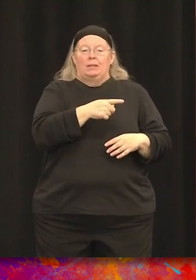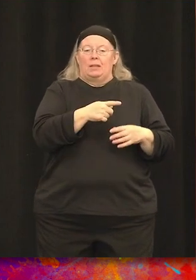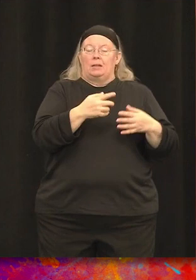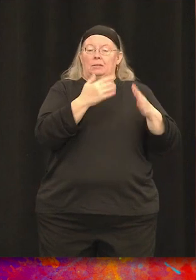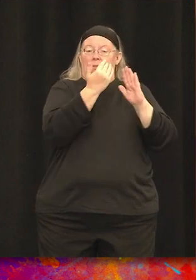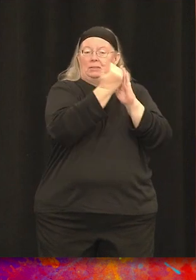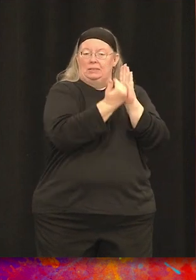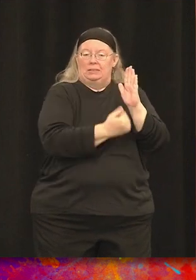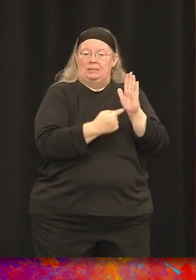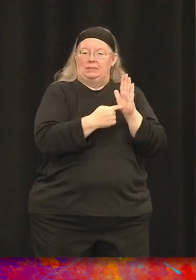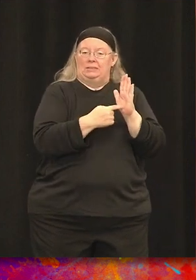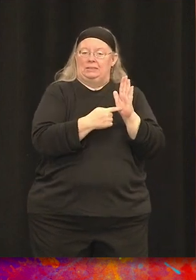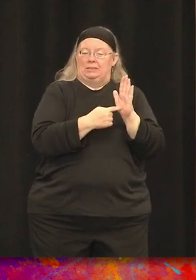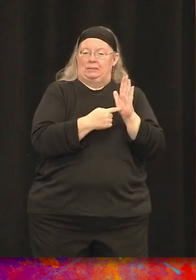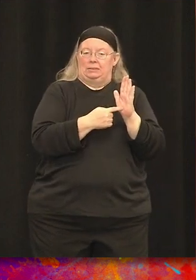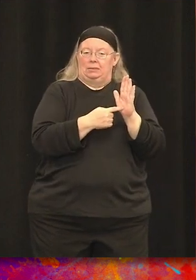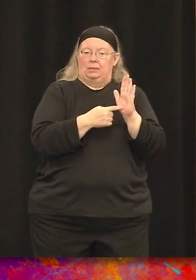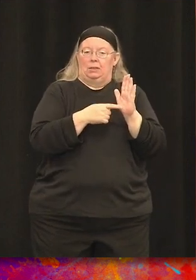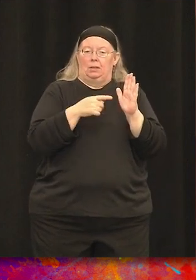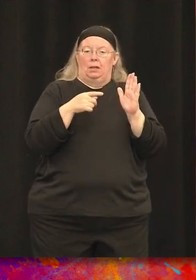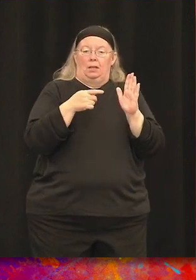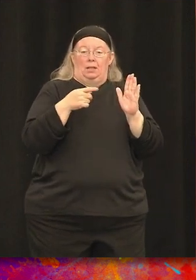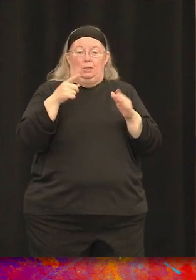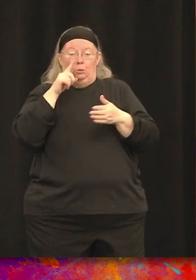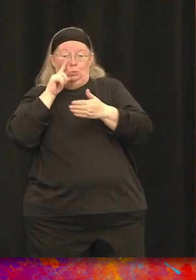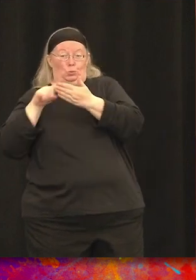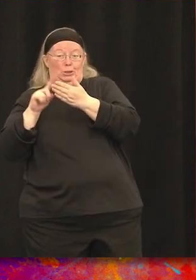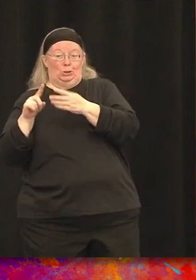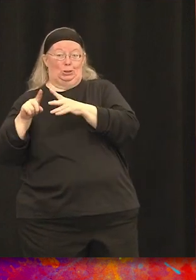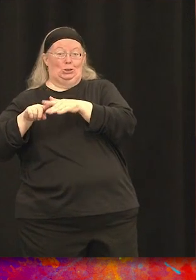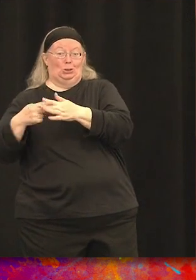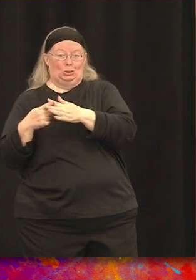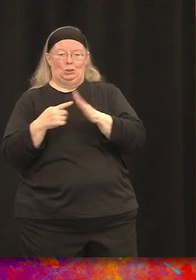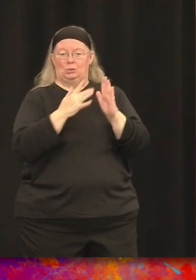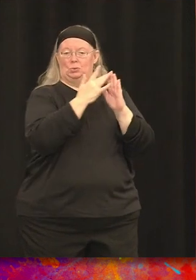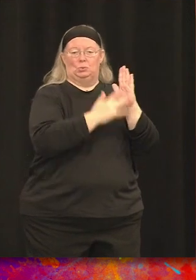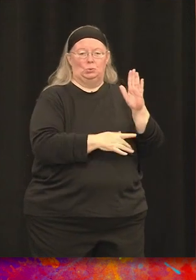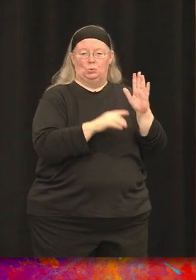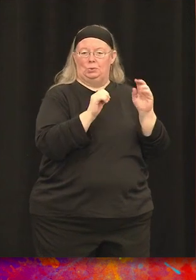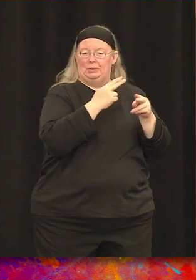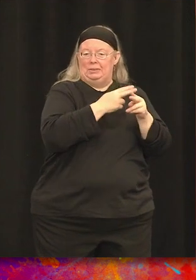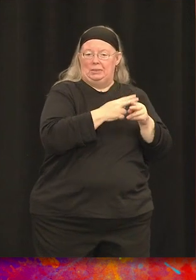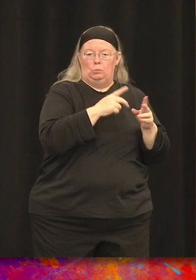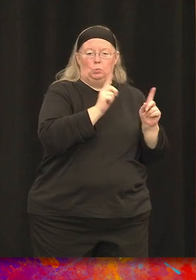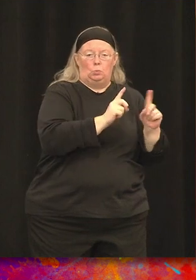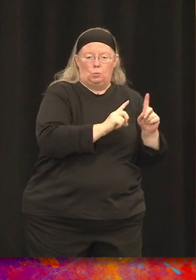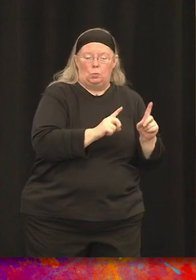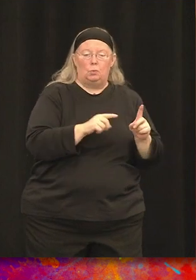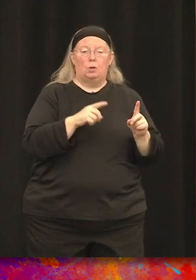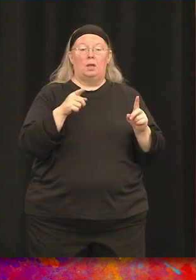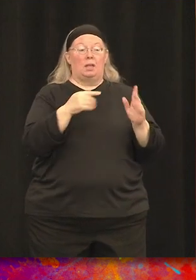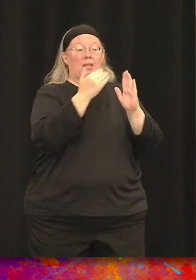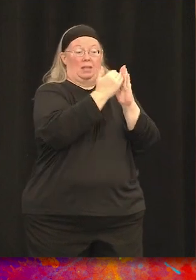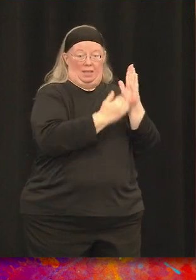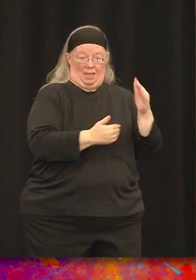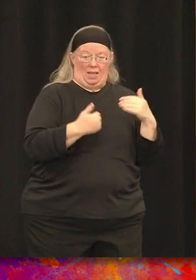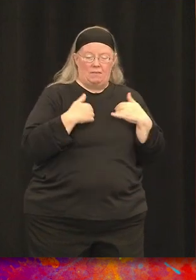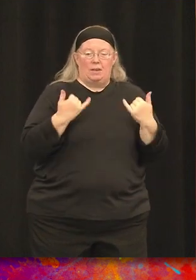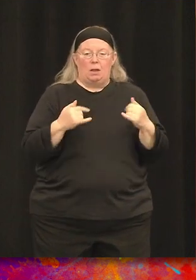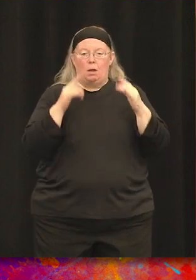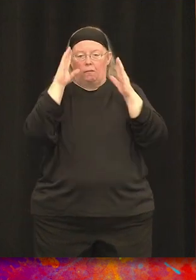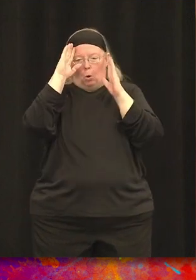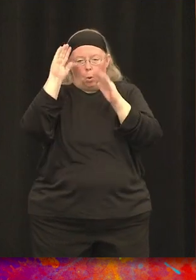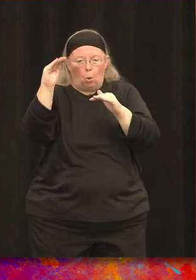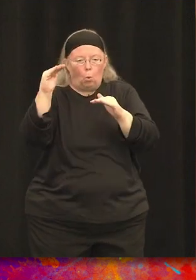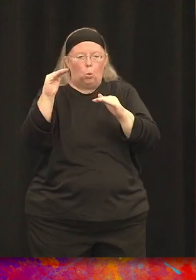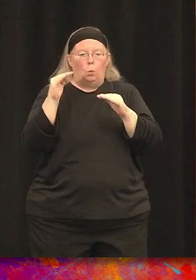its infancy, first created hope, and is now actively supporting research toward treatment.